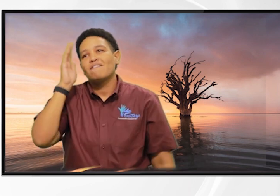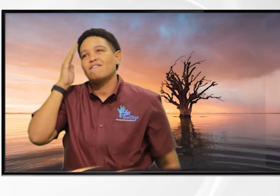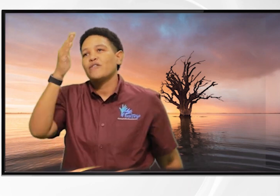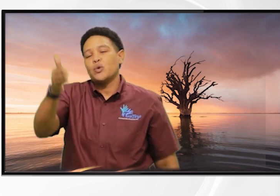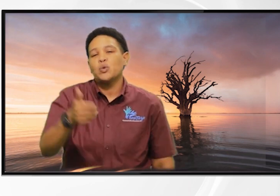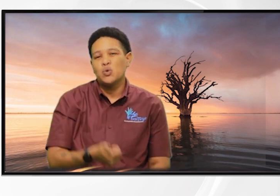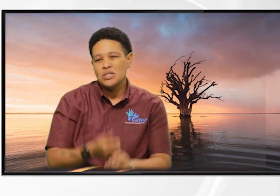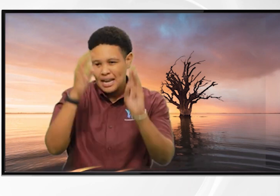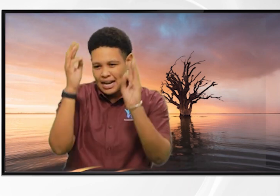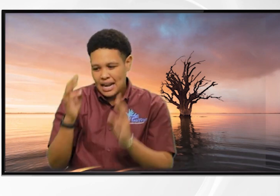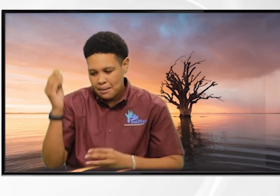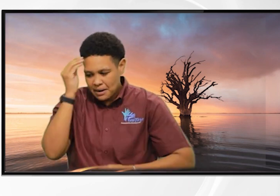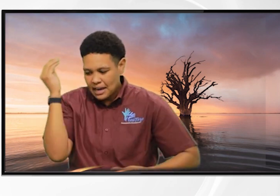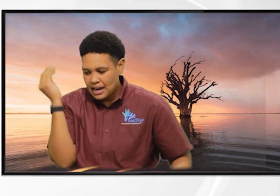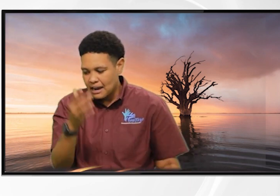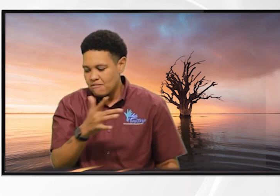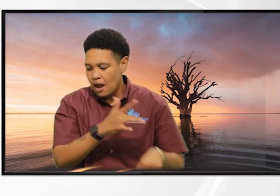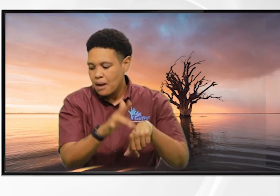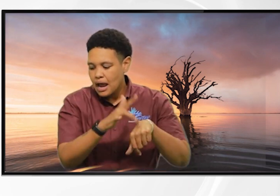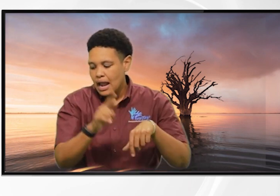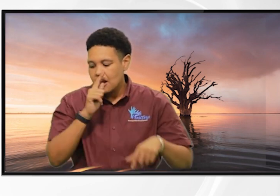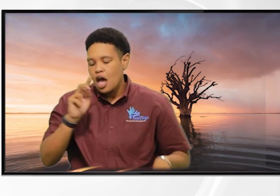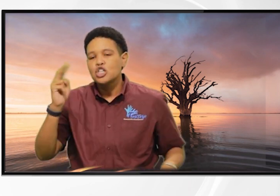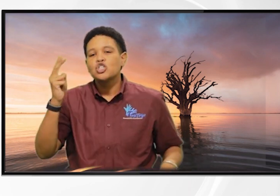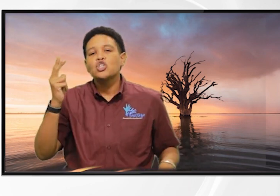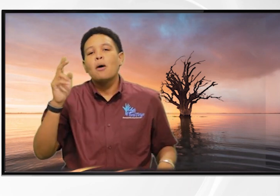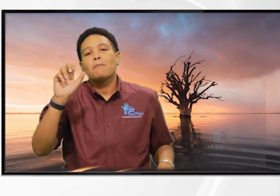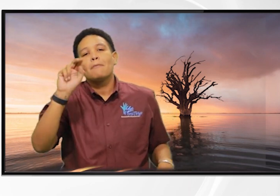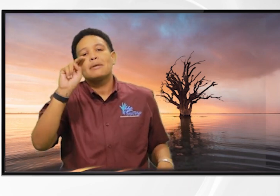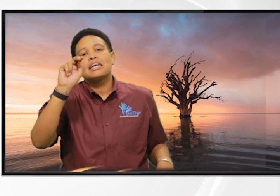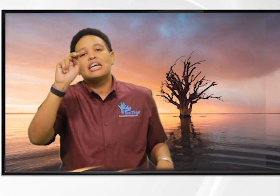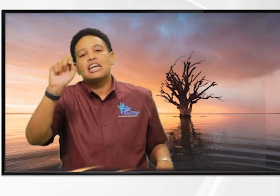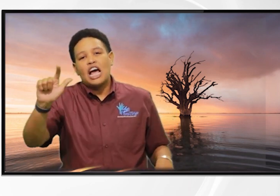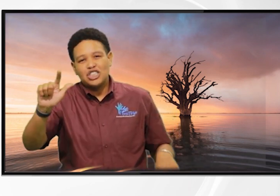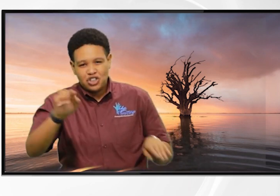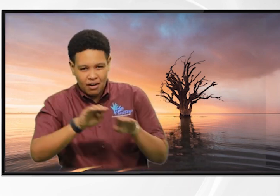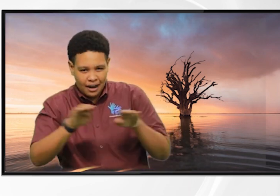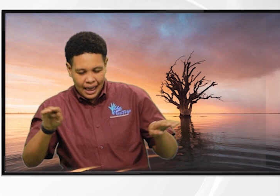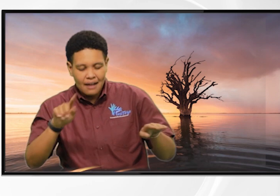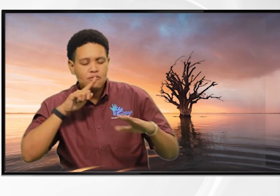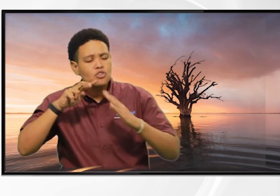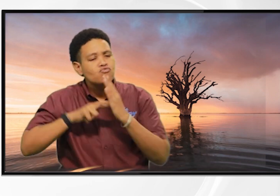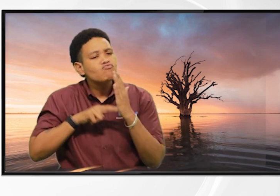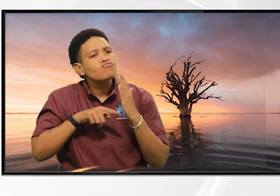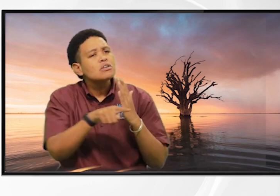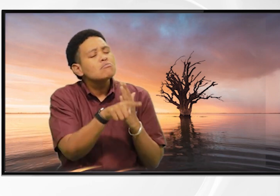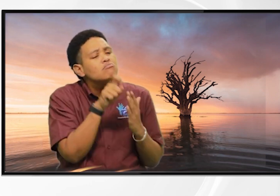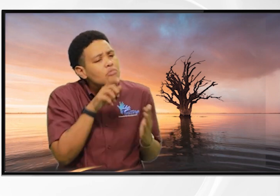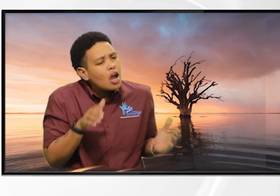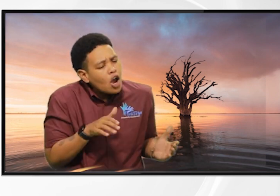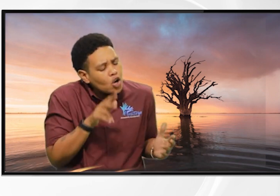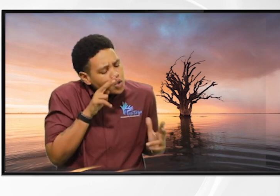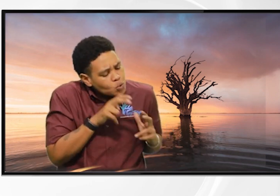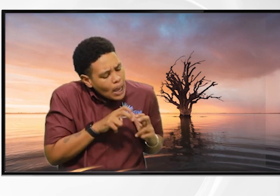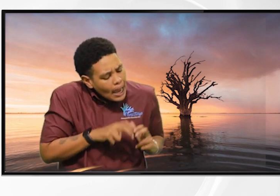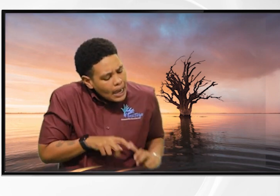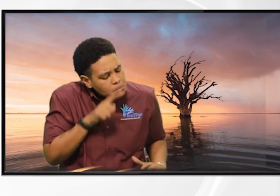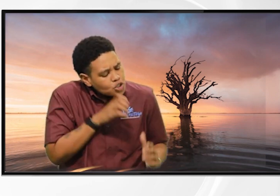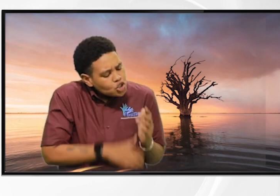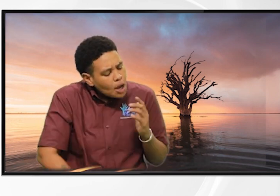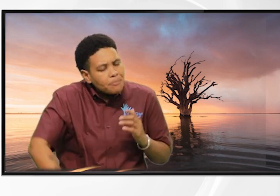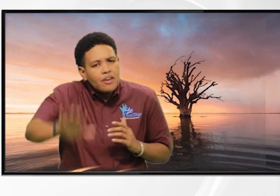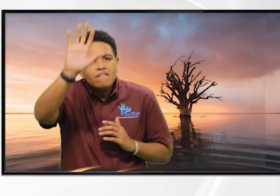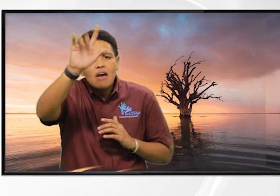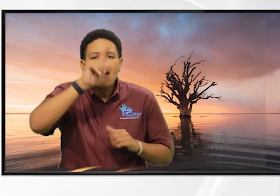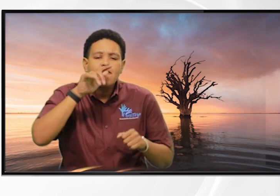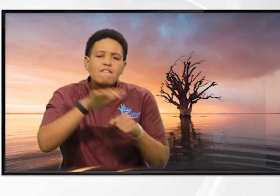climate information available at subnational scale. The reader is encouraged to examine Chapter 5